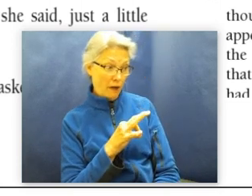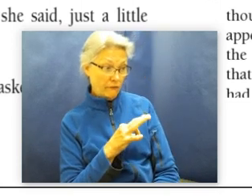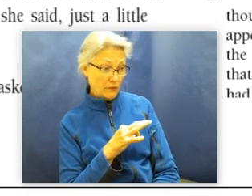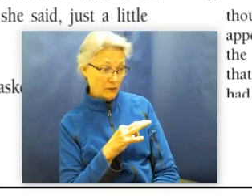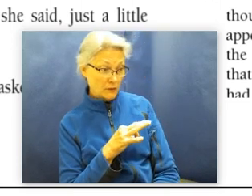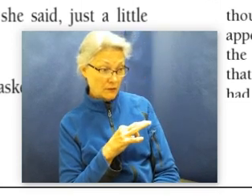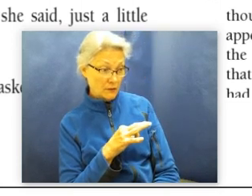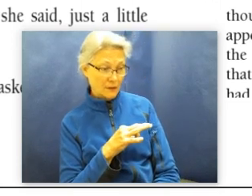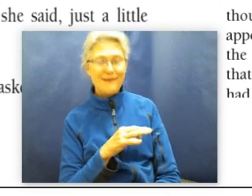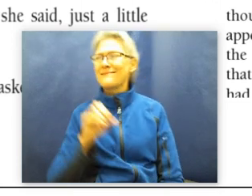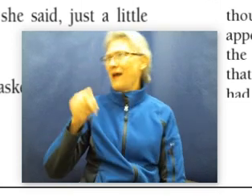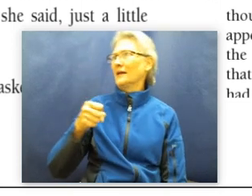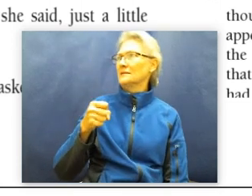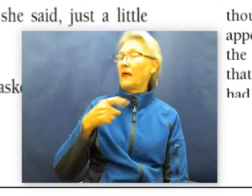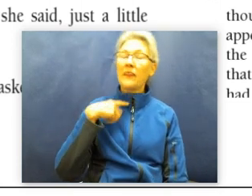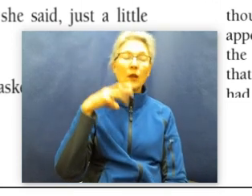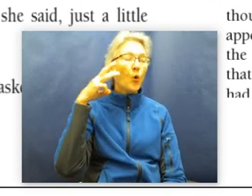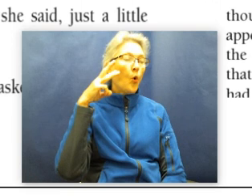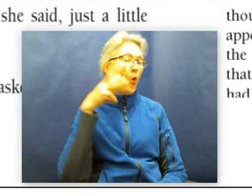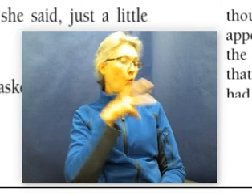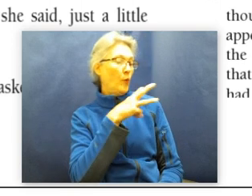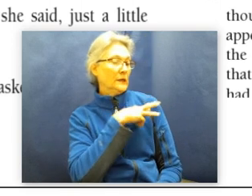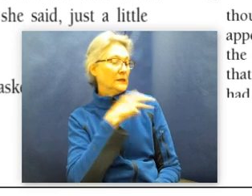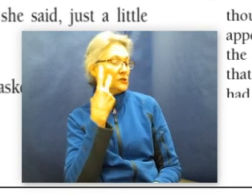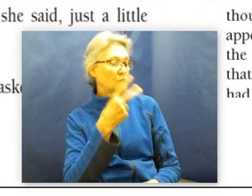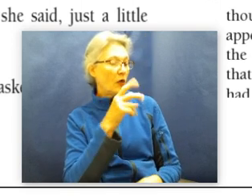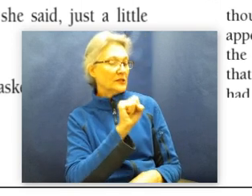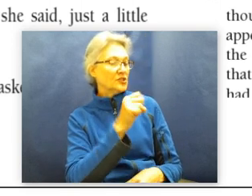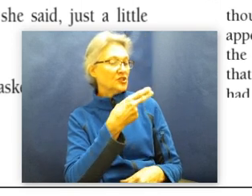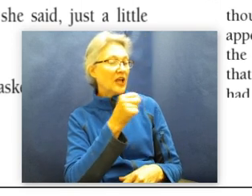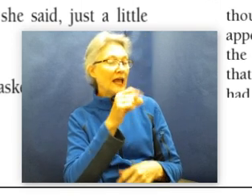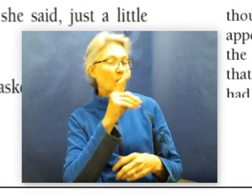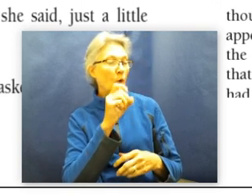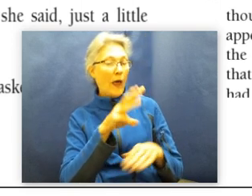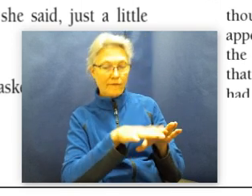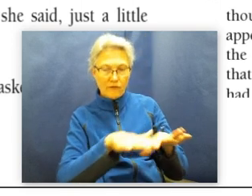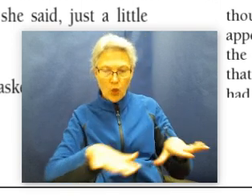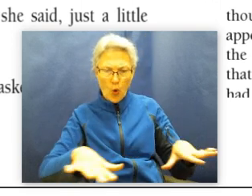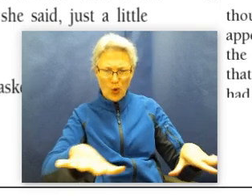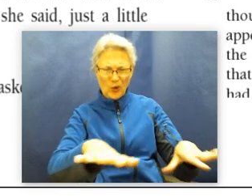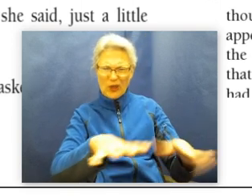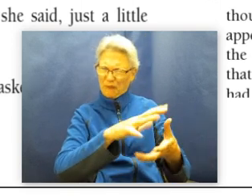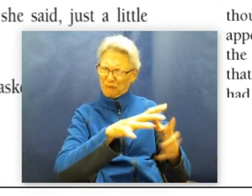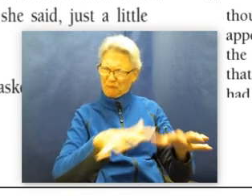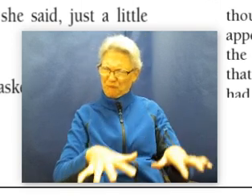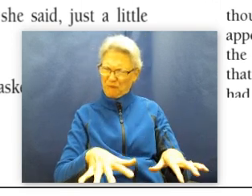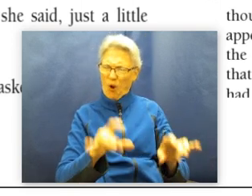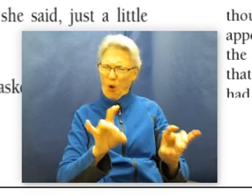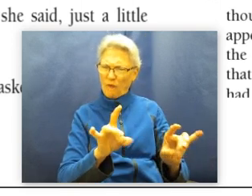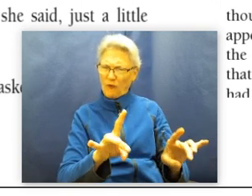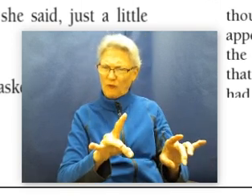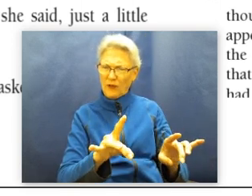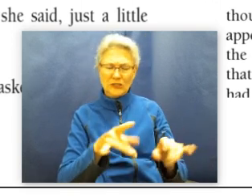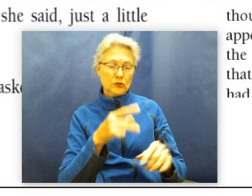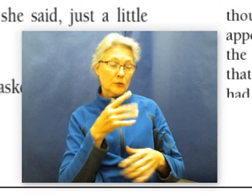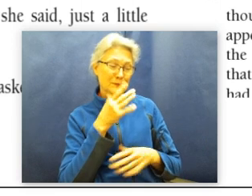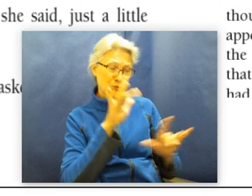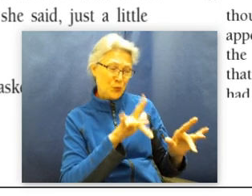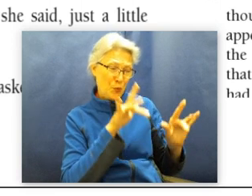Yes. Then Wendy saw the shadow on the floor, looking so draggled, and she was frightfully sorry for Peter.